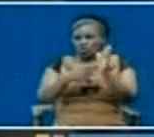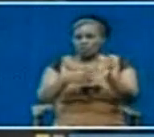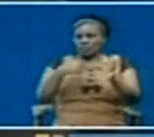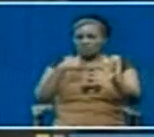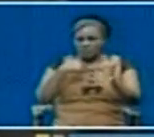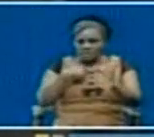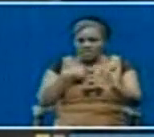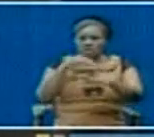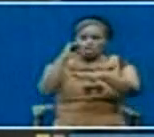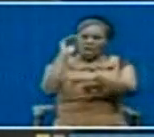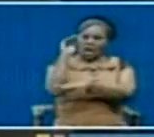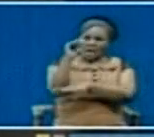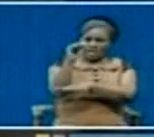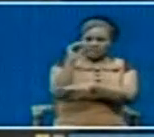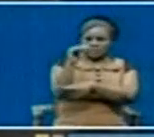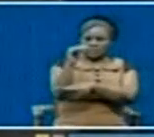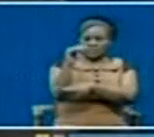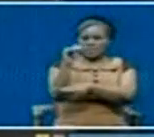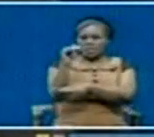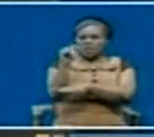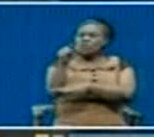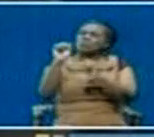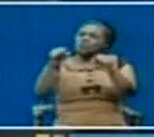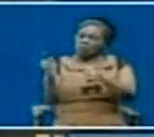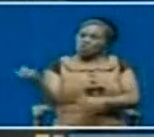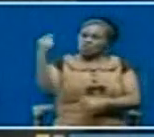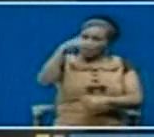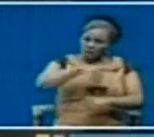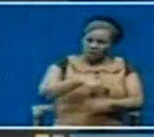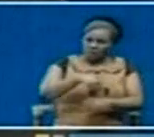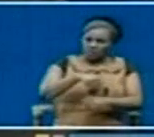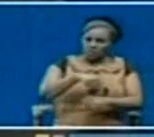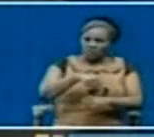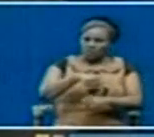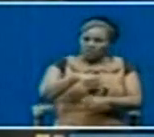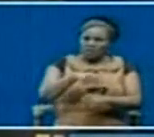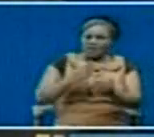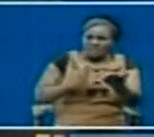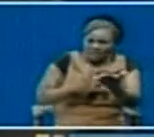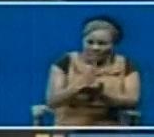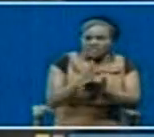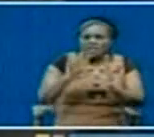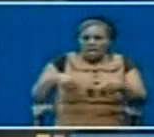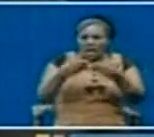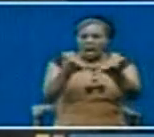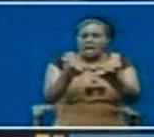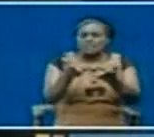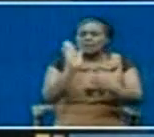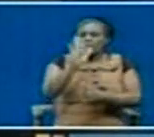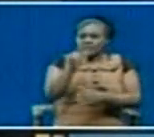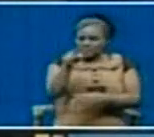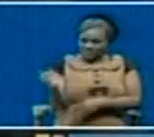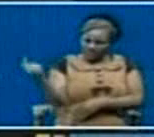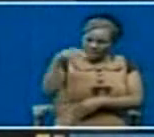turned to the cameraman and asked Ahmed Nasir Abdullahi to come on as what we call a right of reply. He has showed